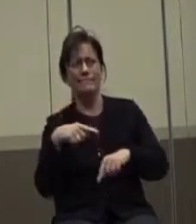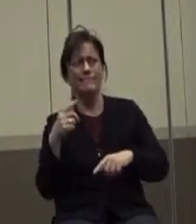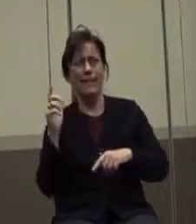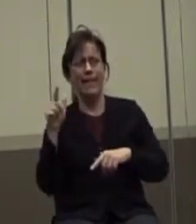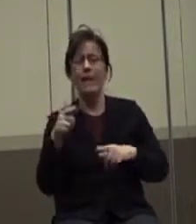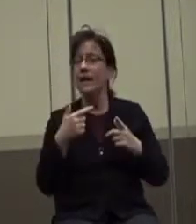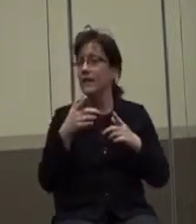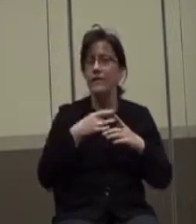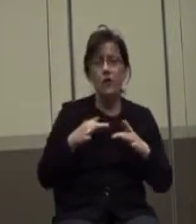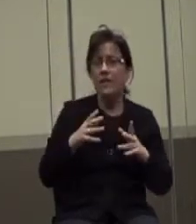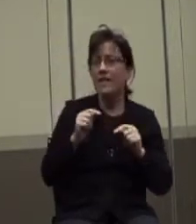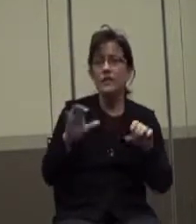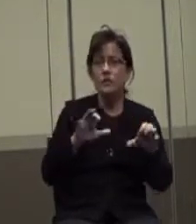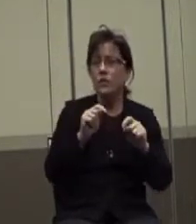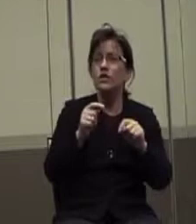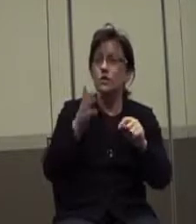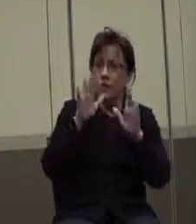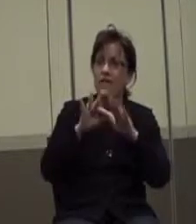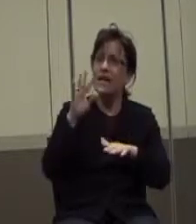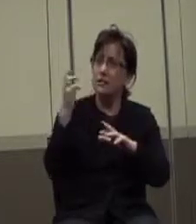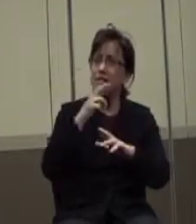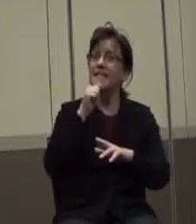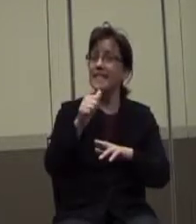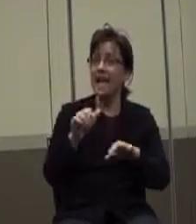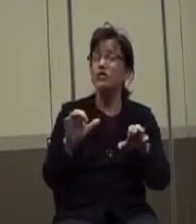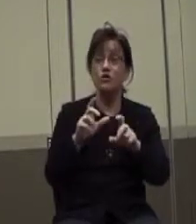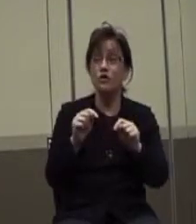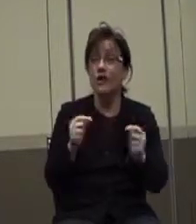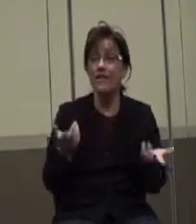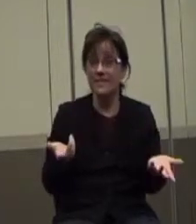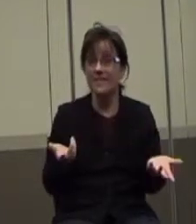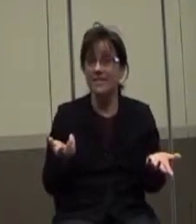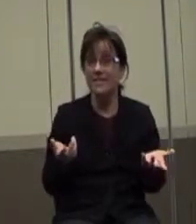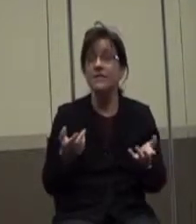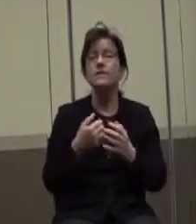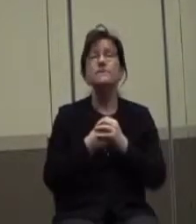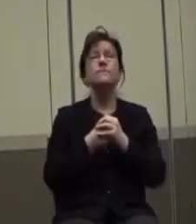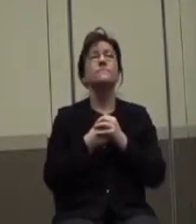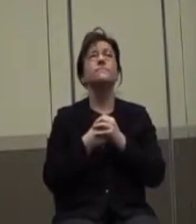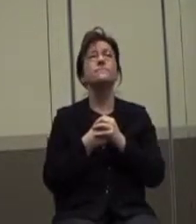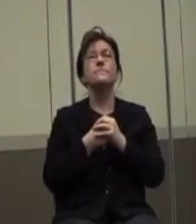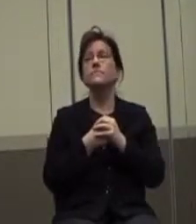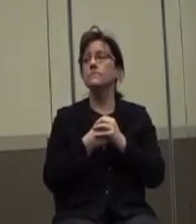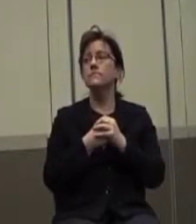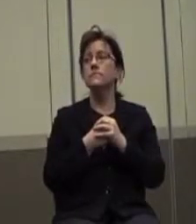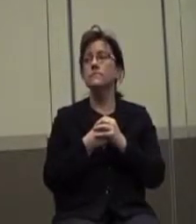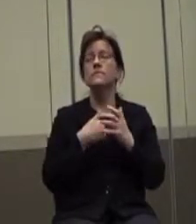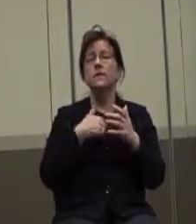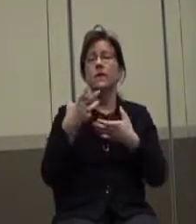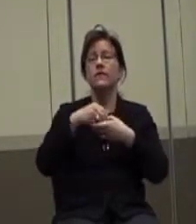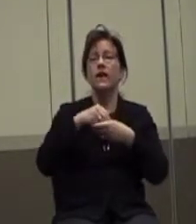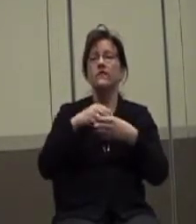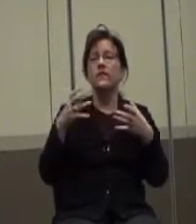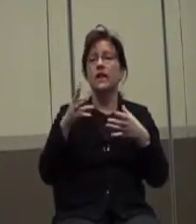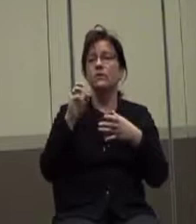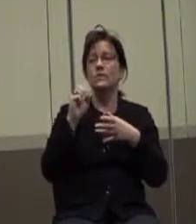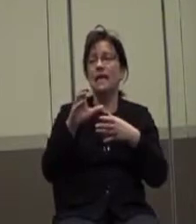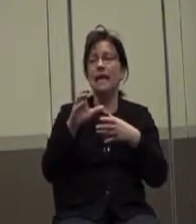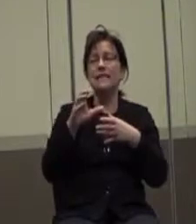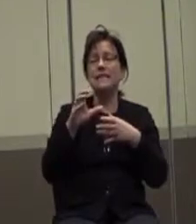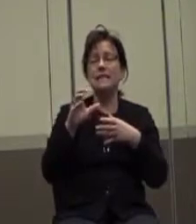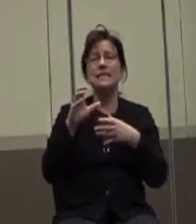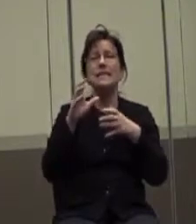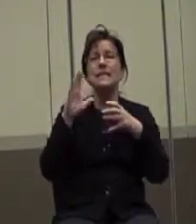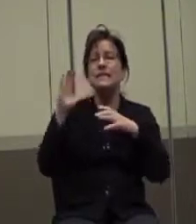you find a reason not to. All right. One of the things that I'm involved a lot in Wisconsin. Wisconsin seems